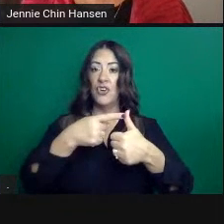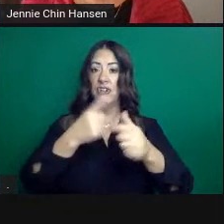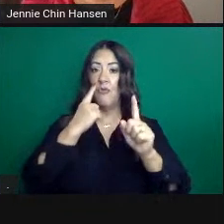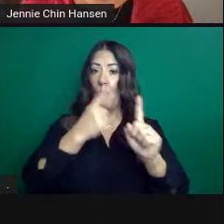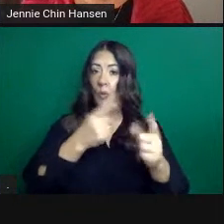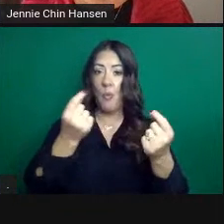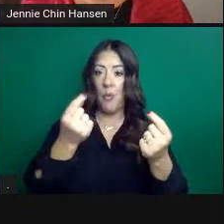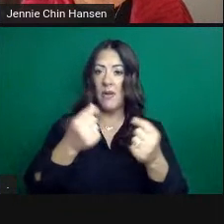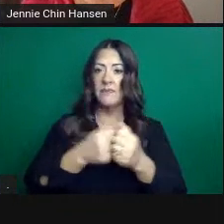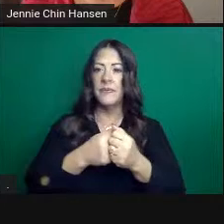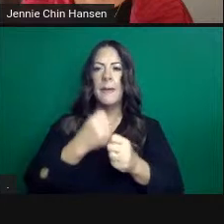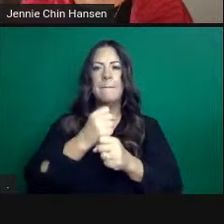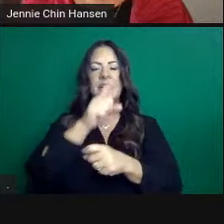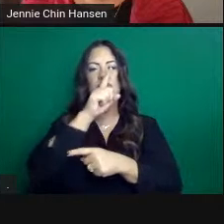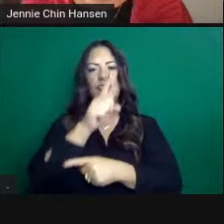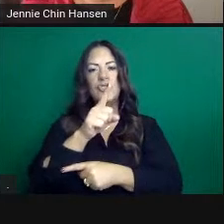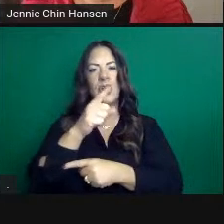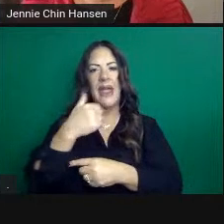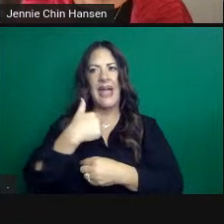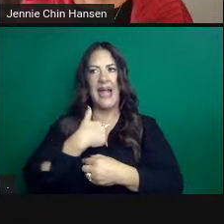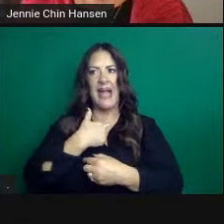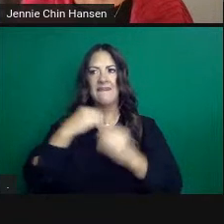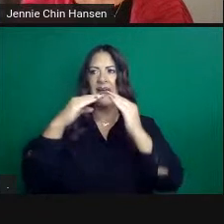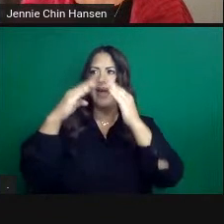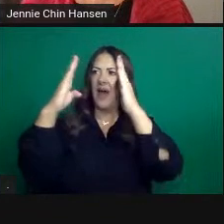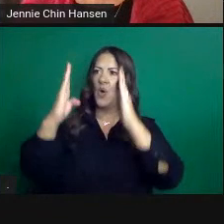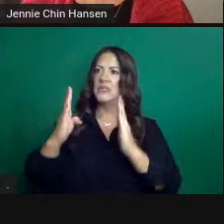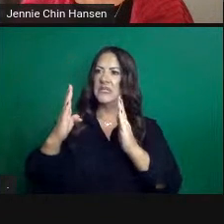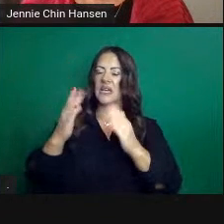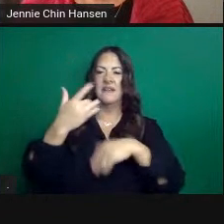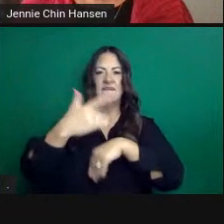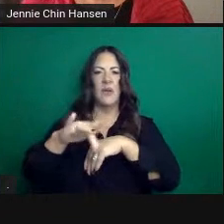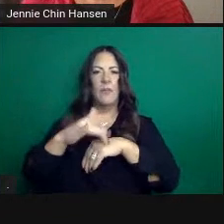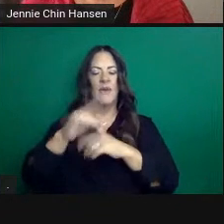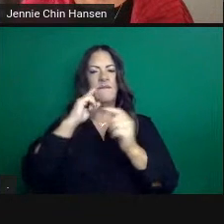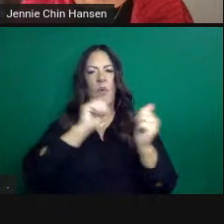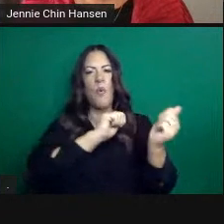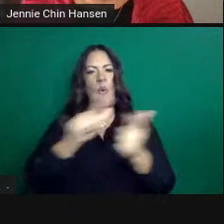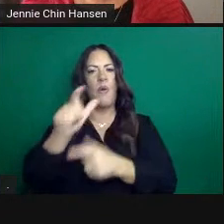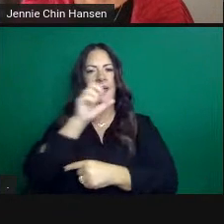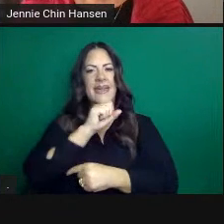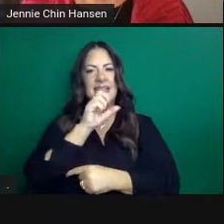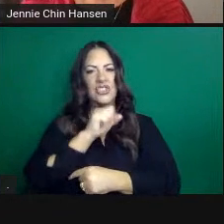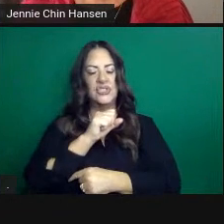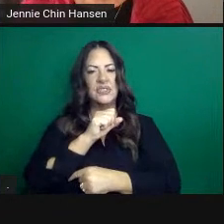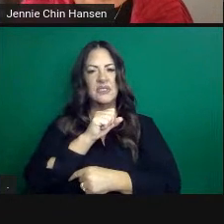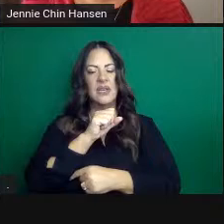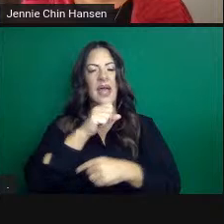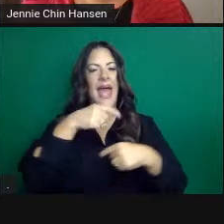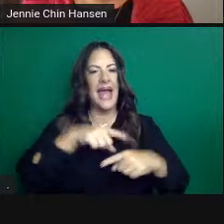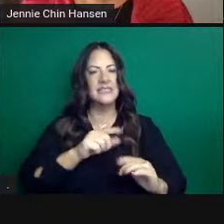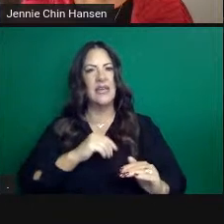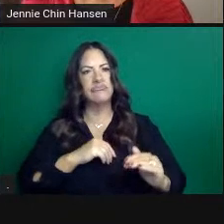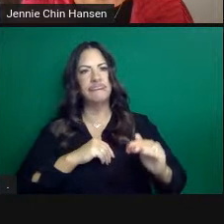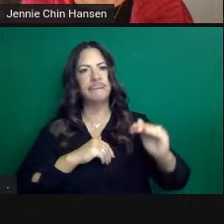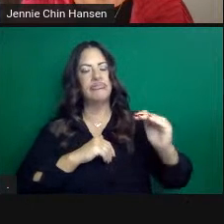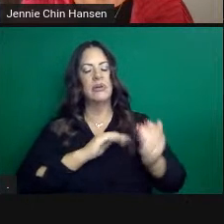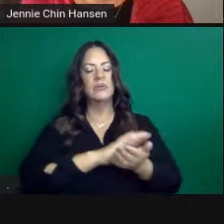is housing for all ages and stages. And so this addresses the important component of